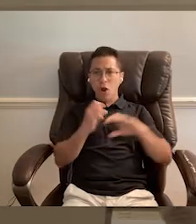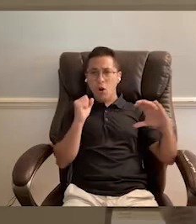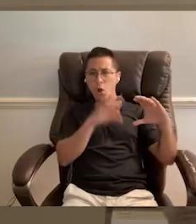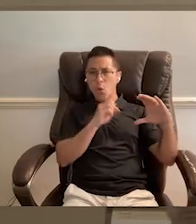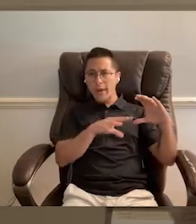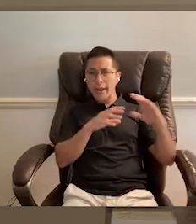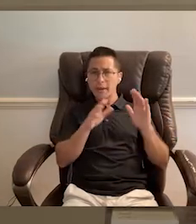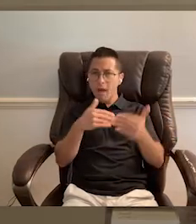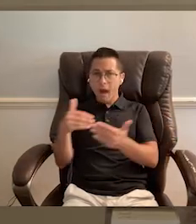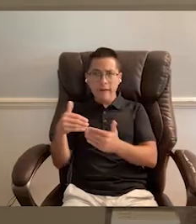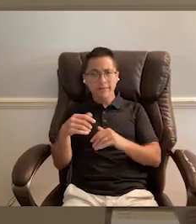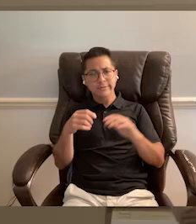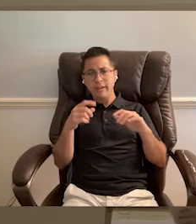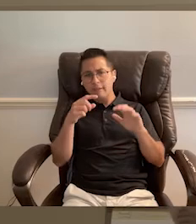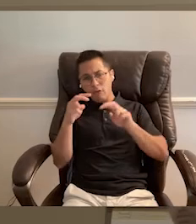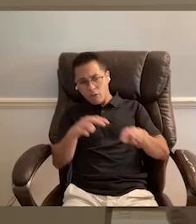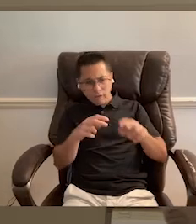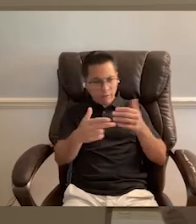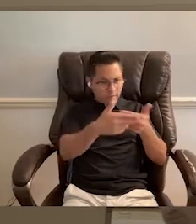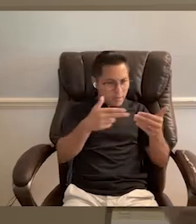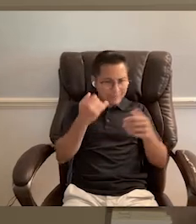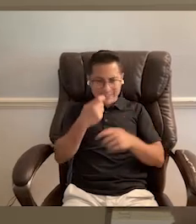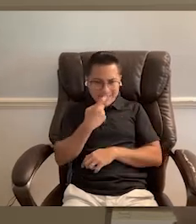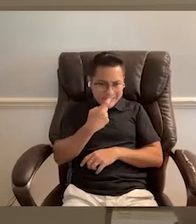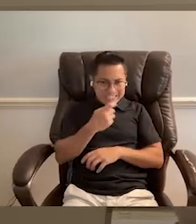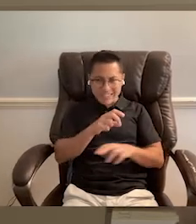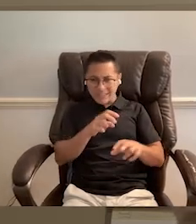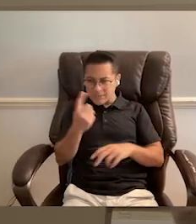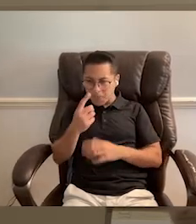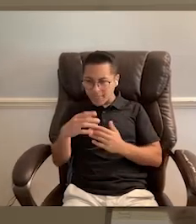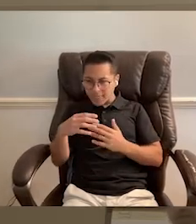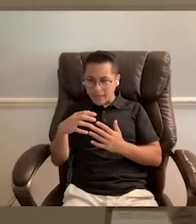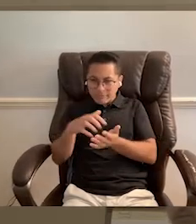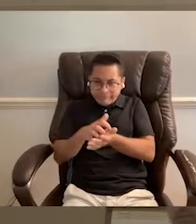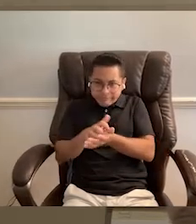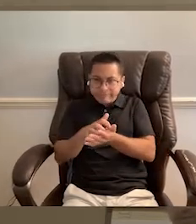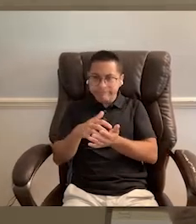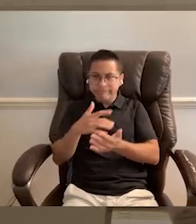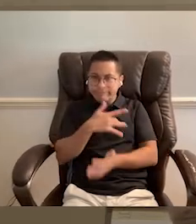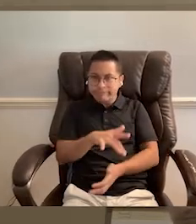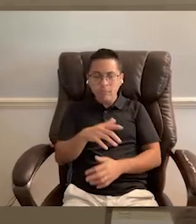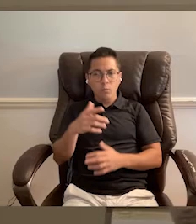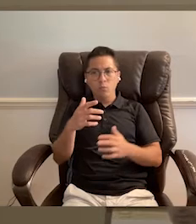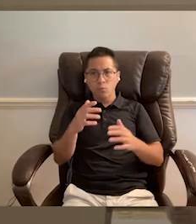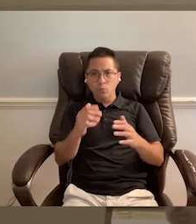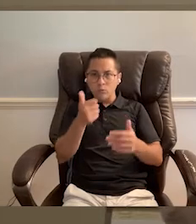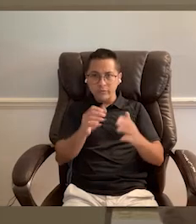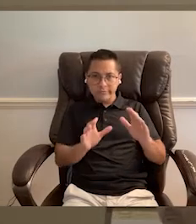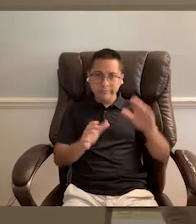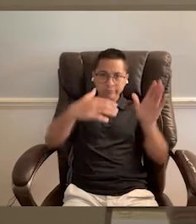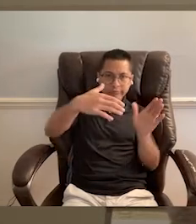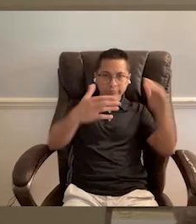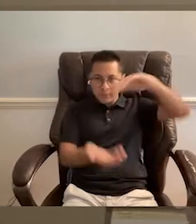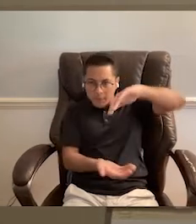assessment of what things that are triggering some kind of problems, and then if they are able to overcome that